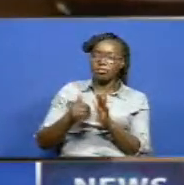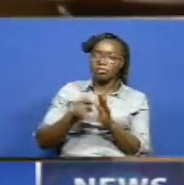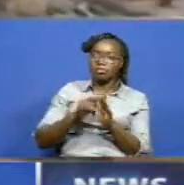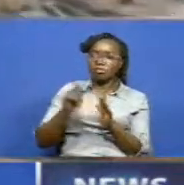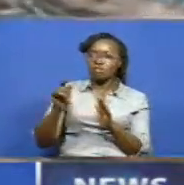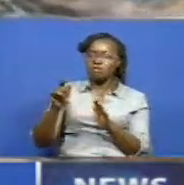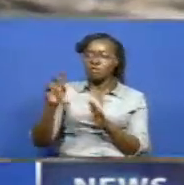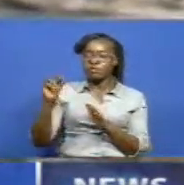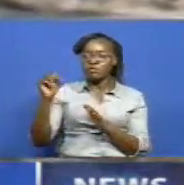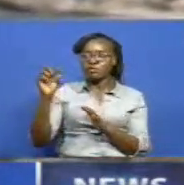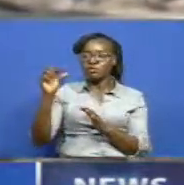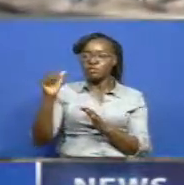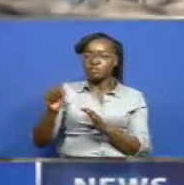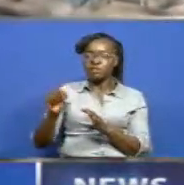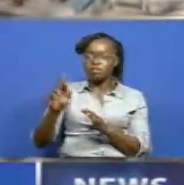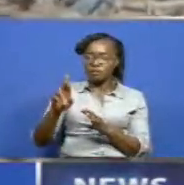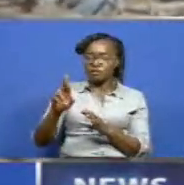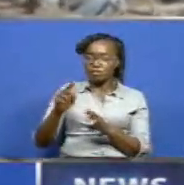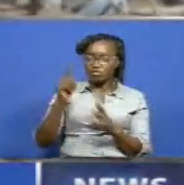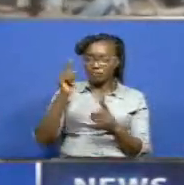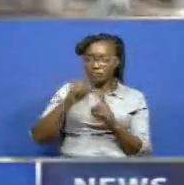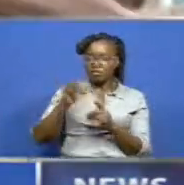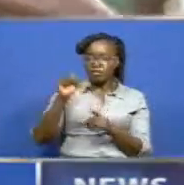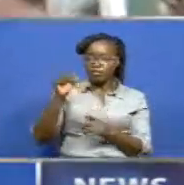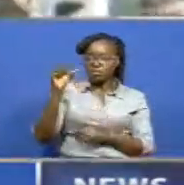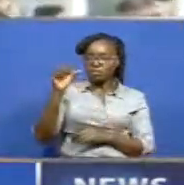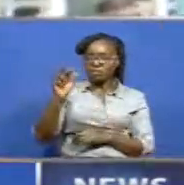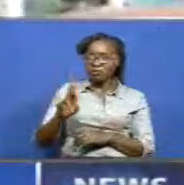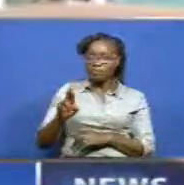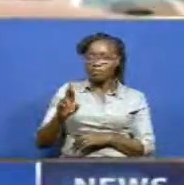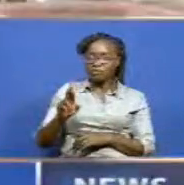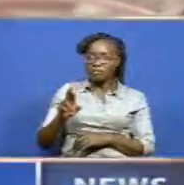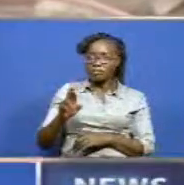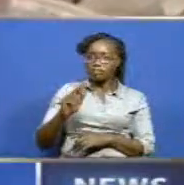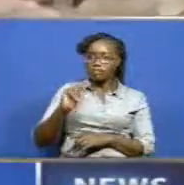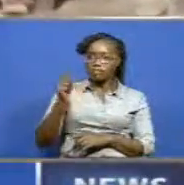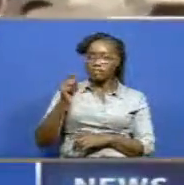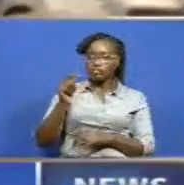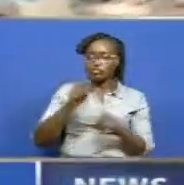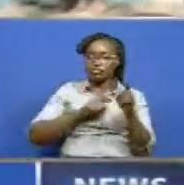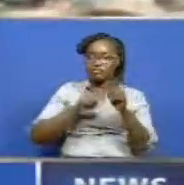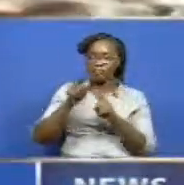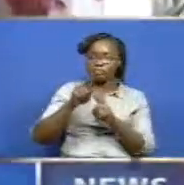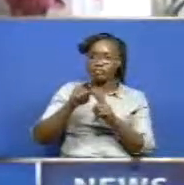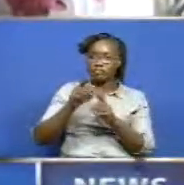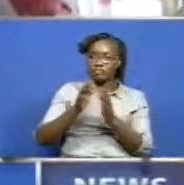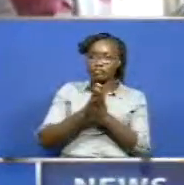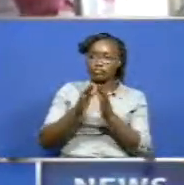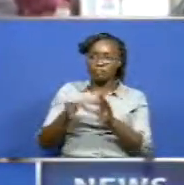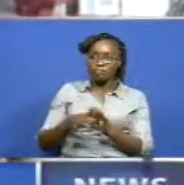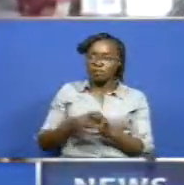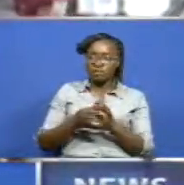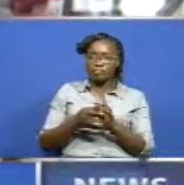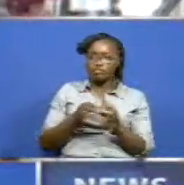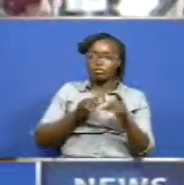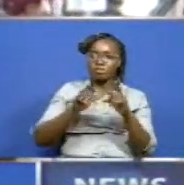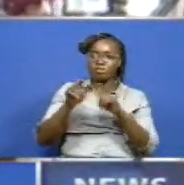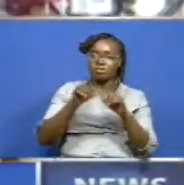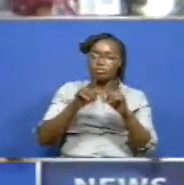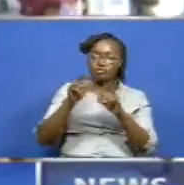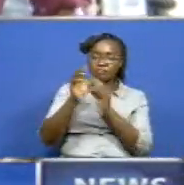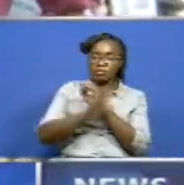SGR. The railway expansion project is part of the Kenya Transport and Logistics Network strategy to harmonize transport and logistics in the